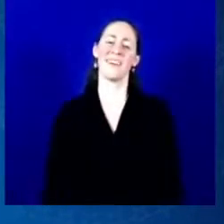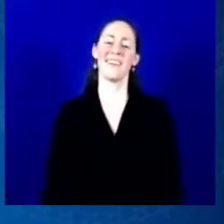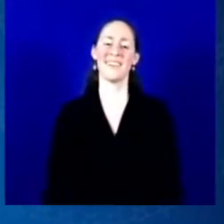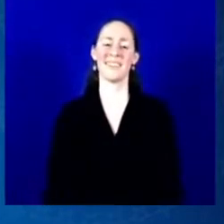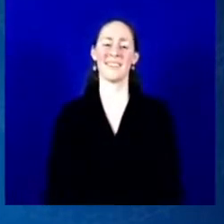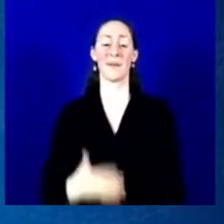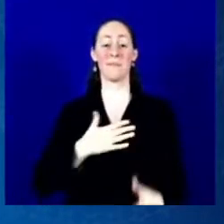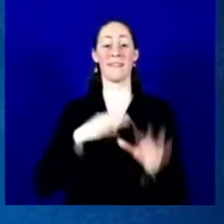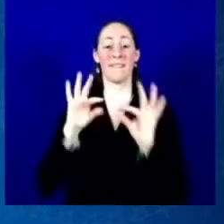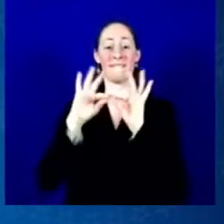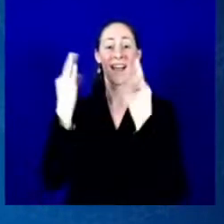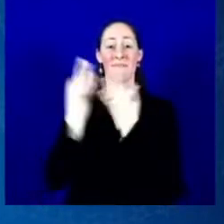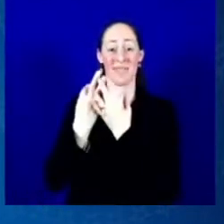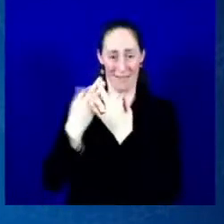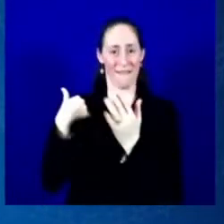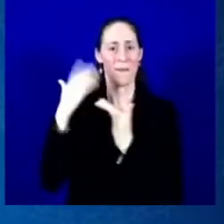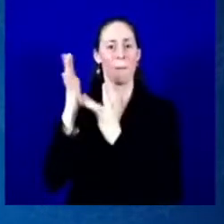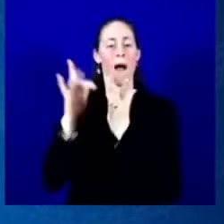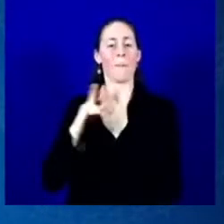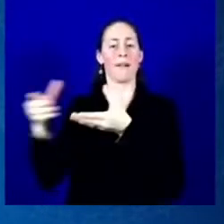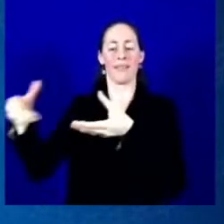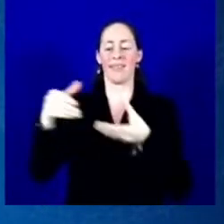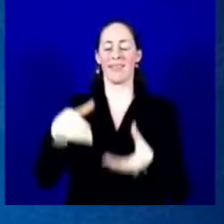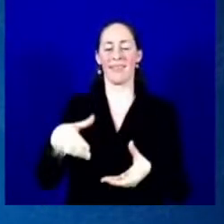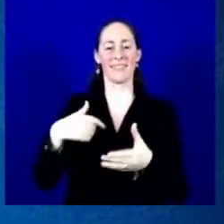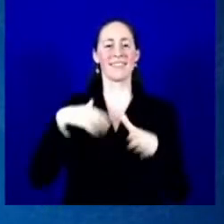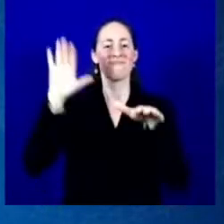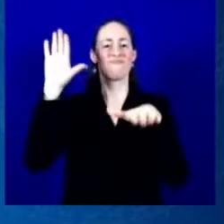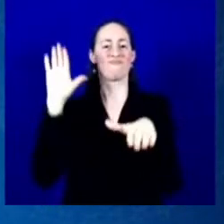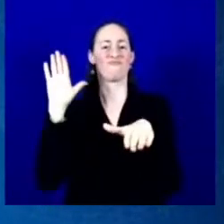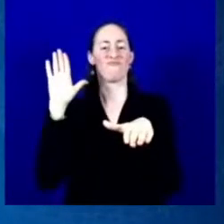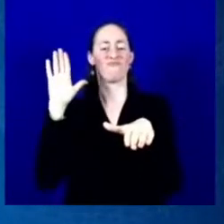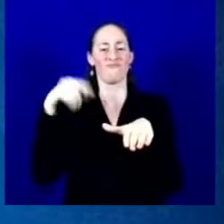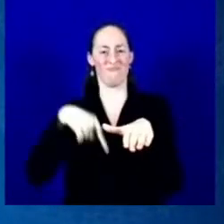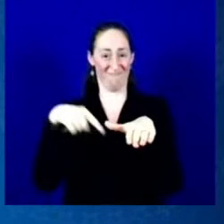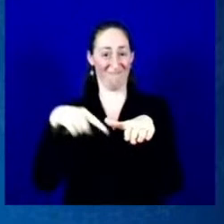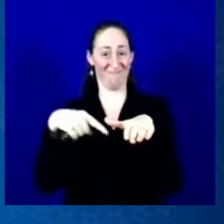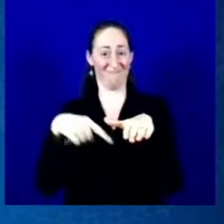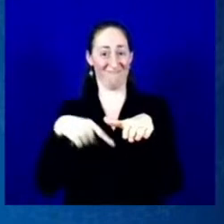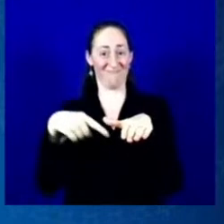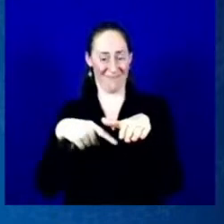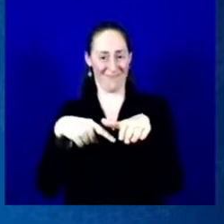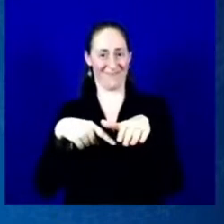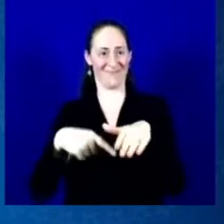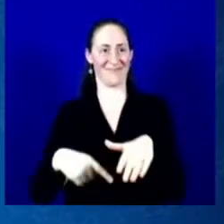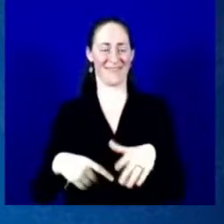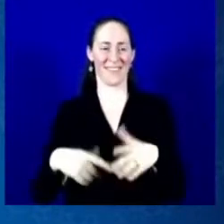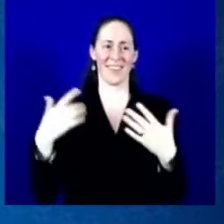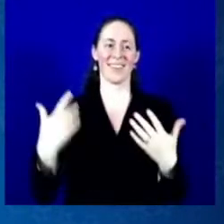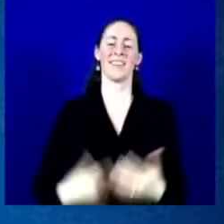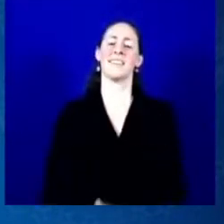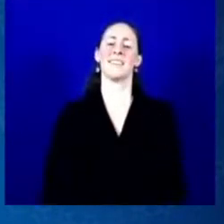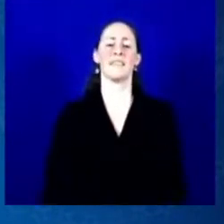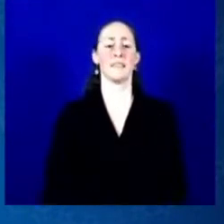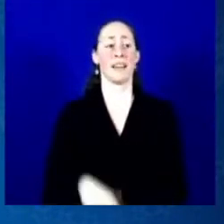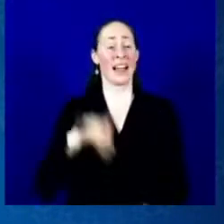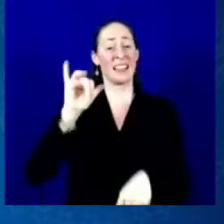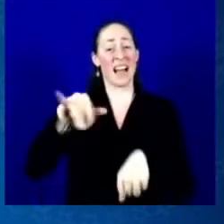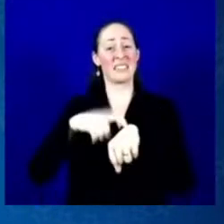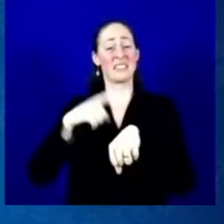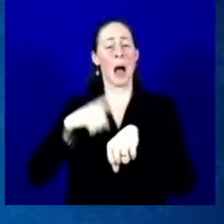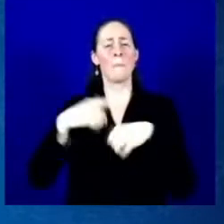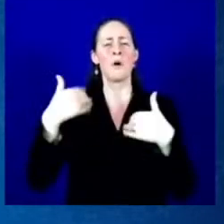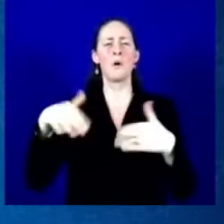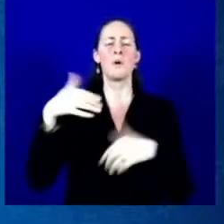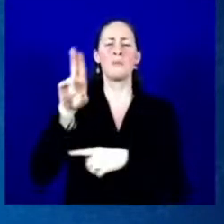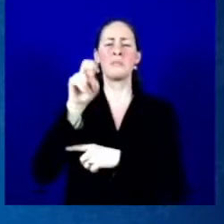a nation, we all did, that was in crisis. The worst pandemic in a century, the worst economic